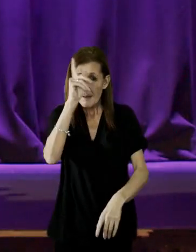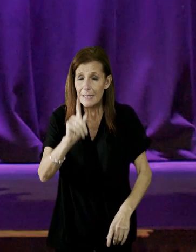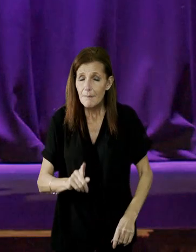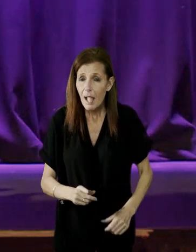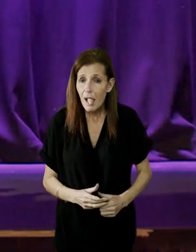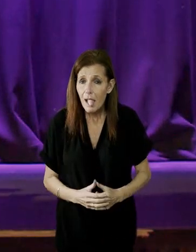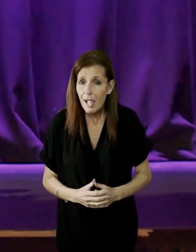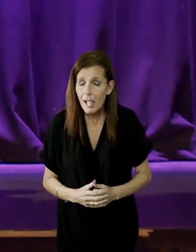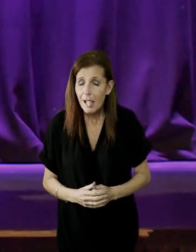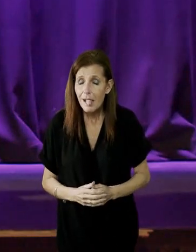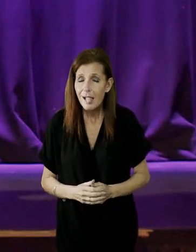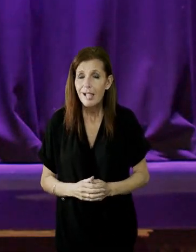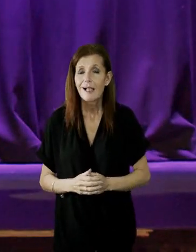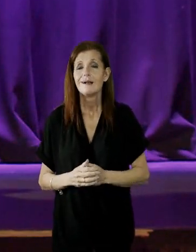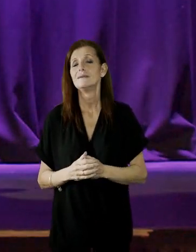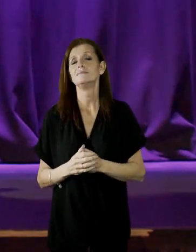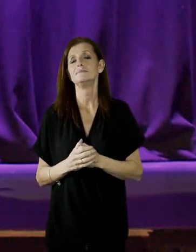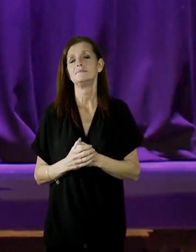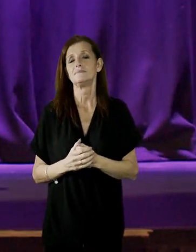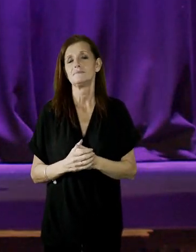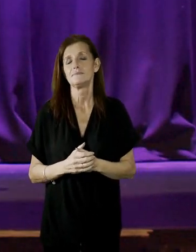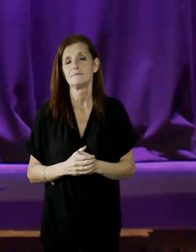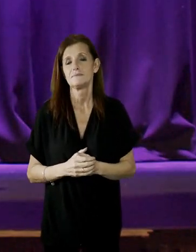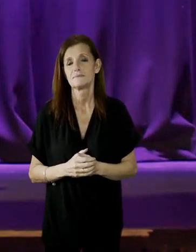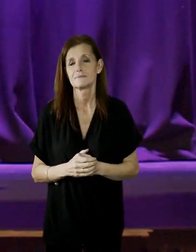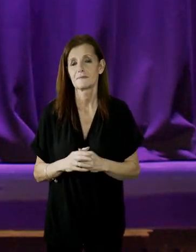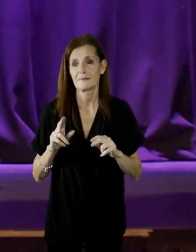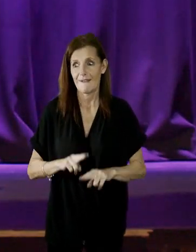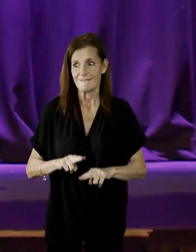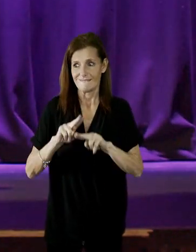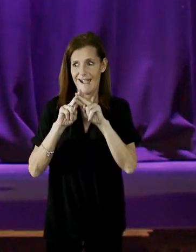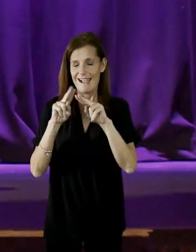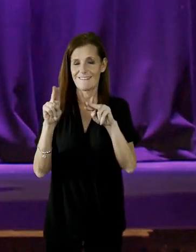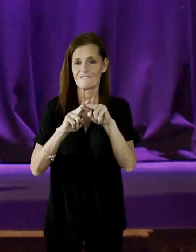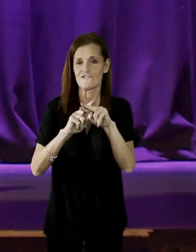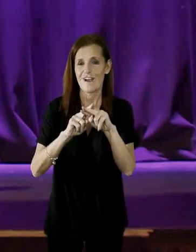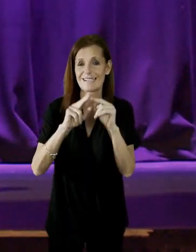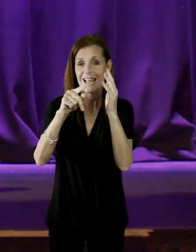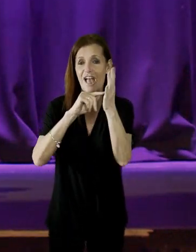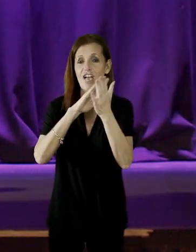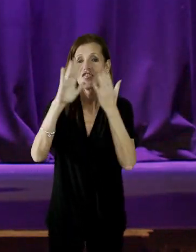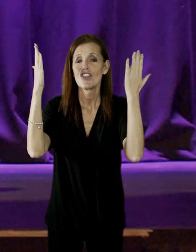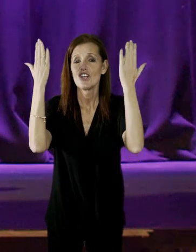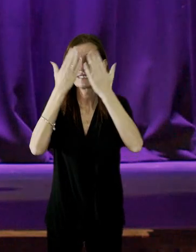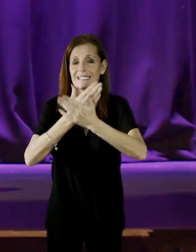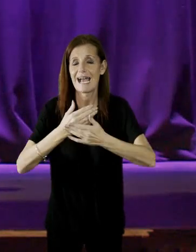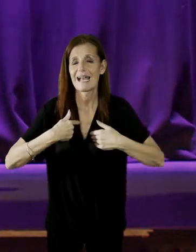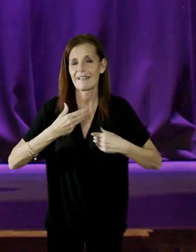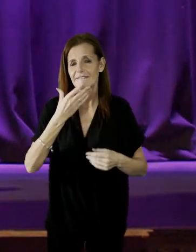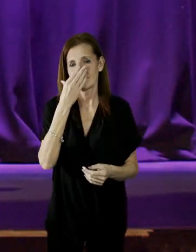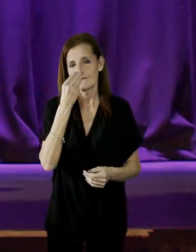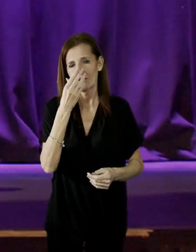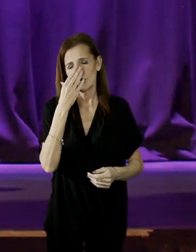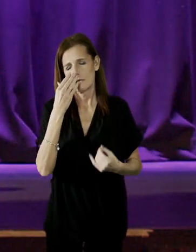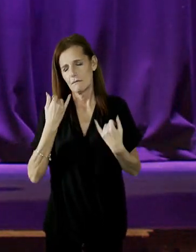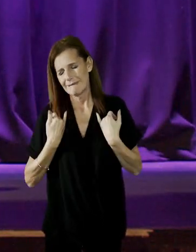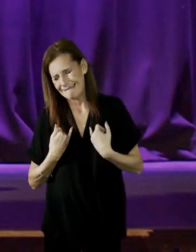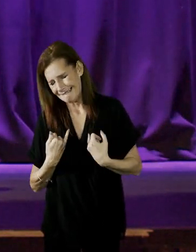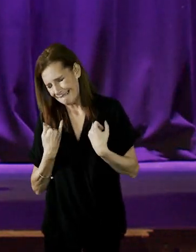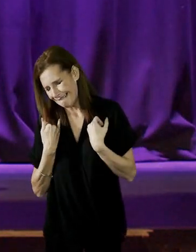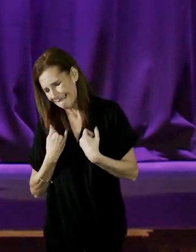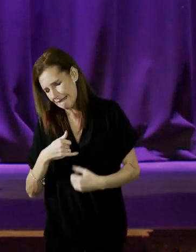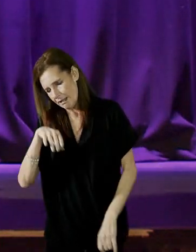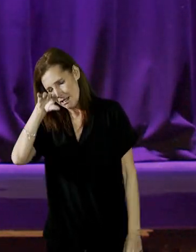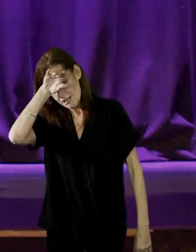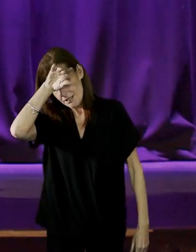And the final was on the Friday, right? Thursday night, I got the flu. Terrible, ill, knew I wouldn't be there, right? So